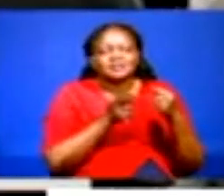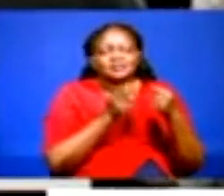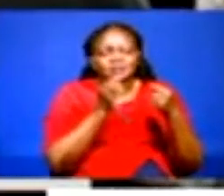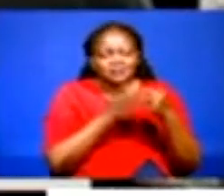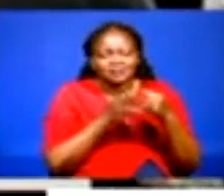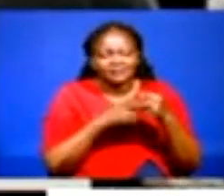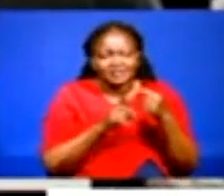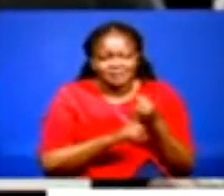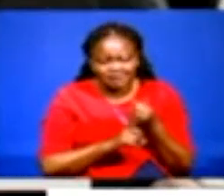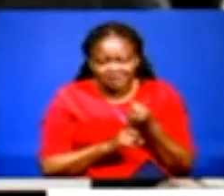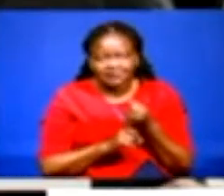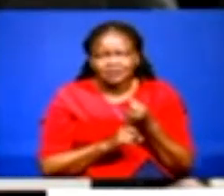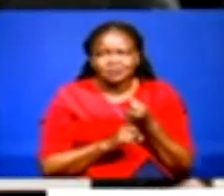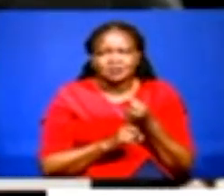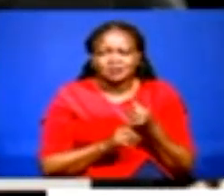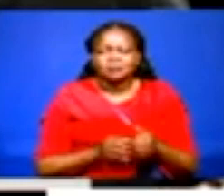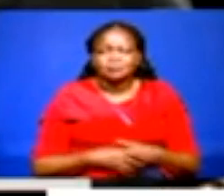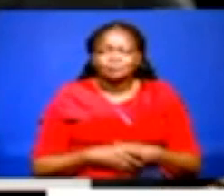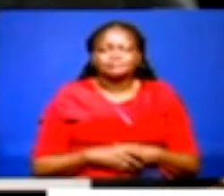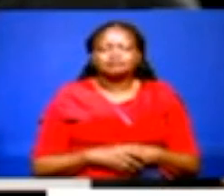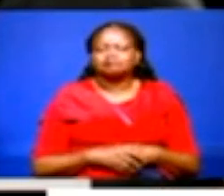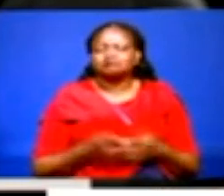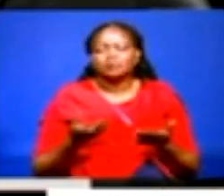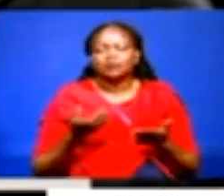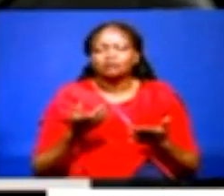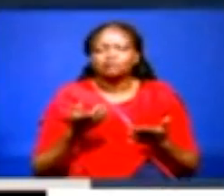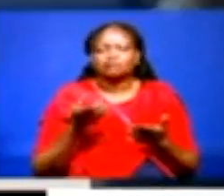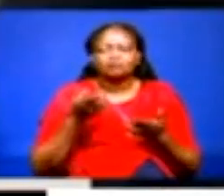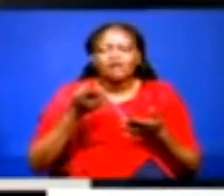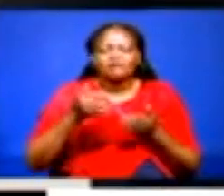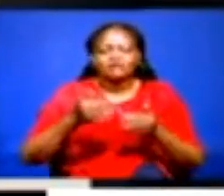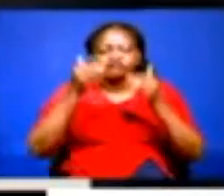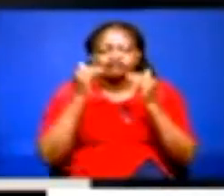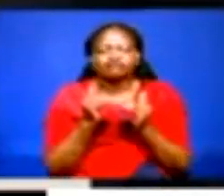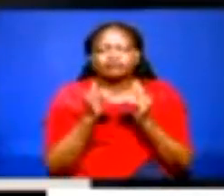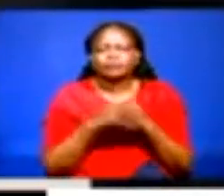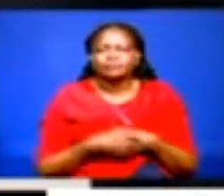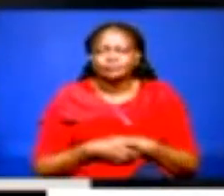7.37 deaths per 1,000 people, up from 7.18 the previous year.